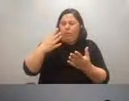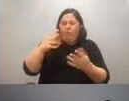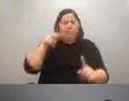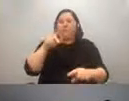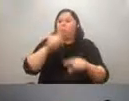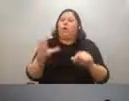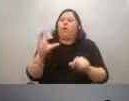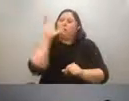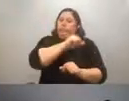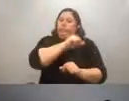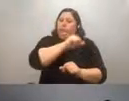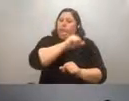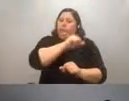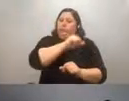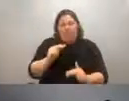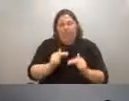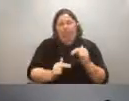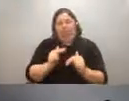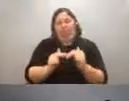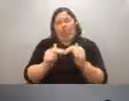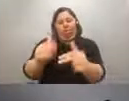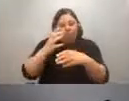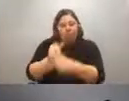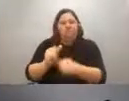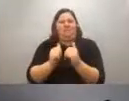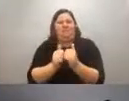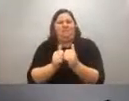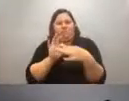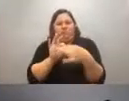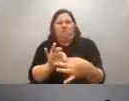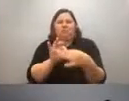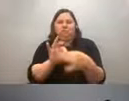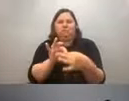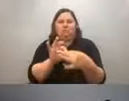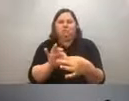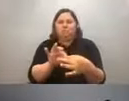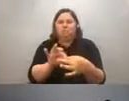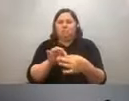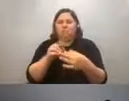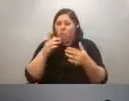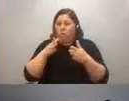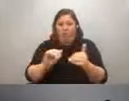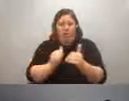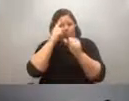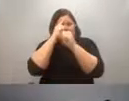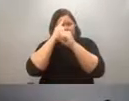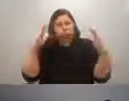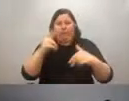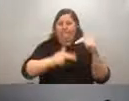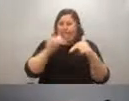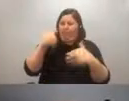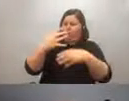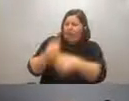uh trust has to be and it has to be built through relationships and one of the ways that we envision building uh trust